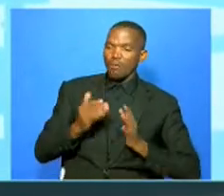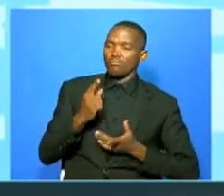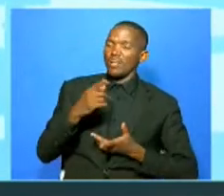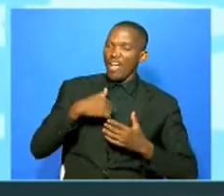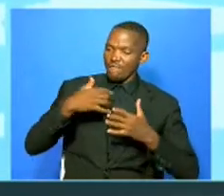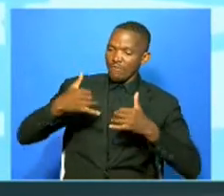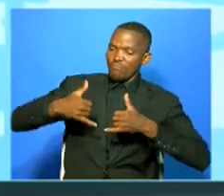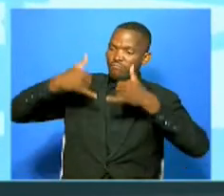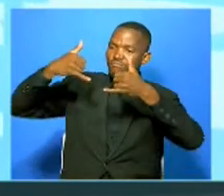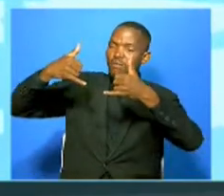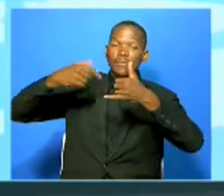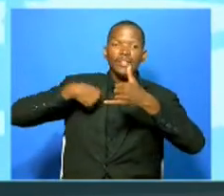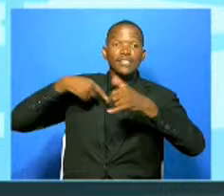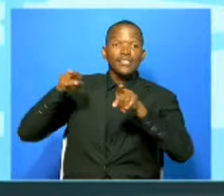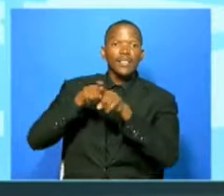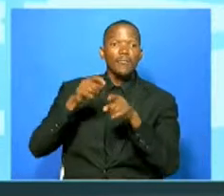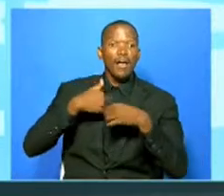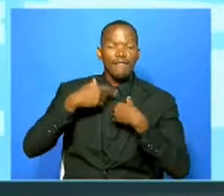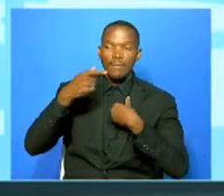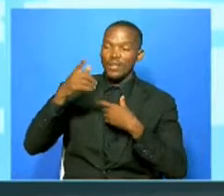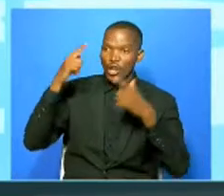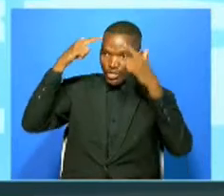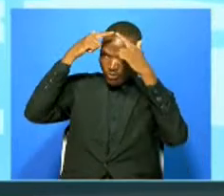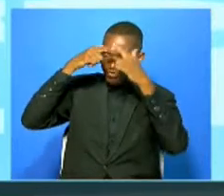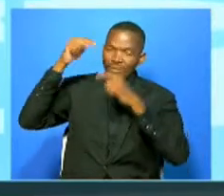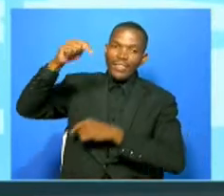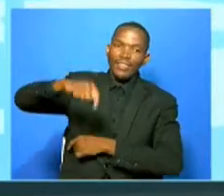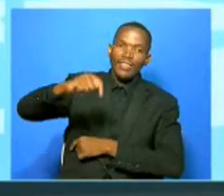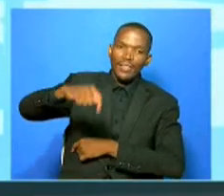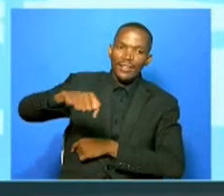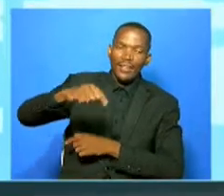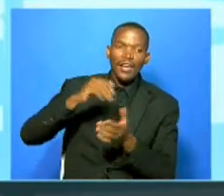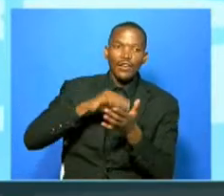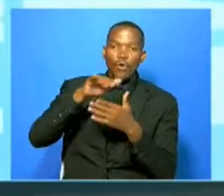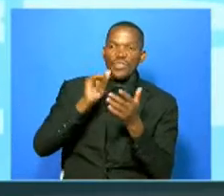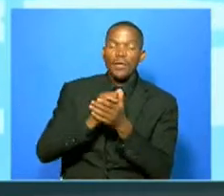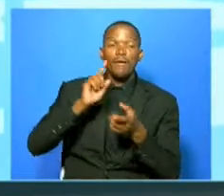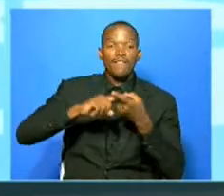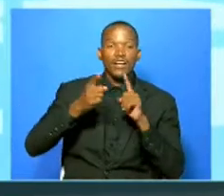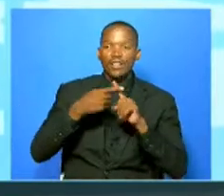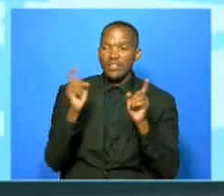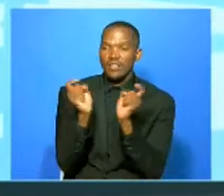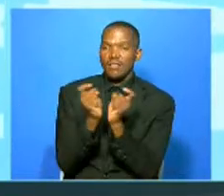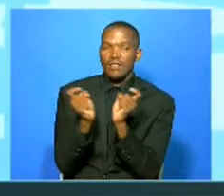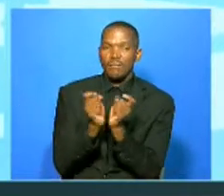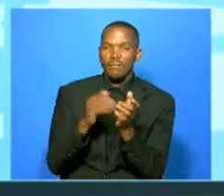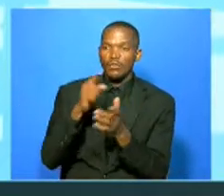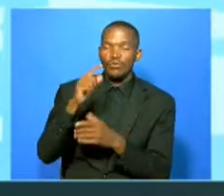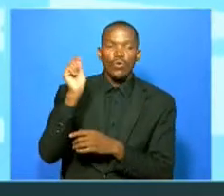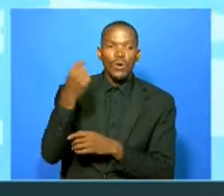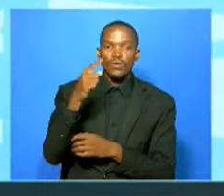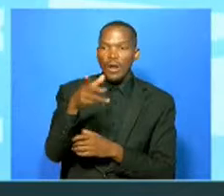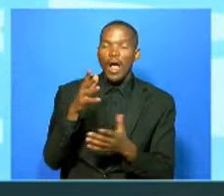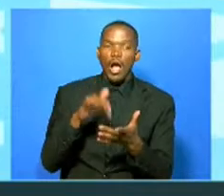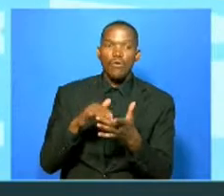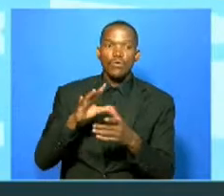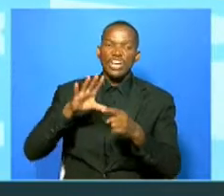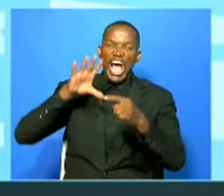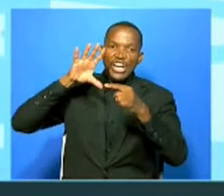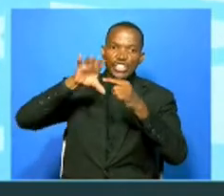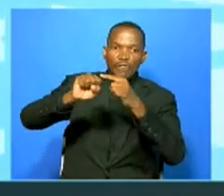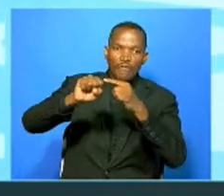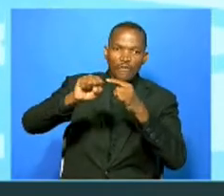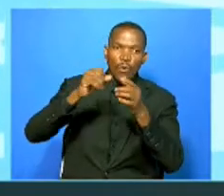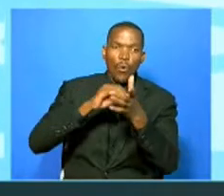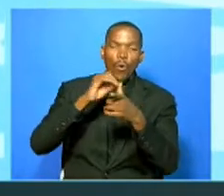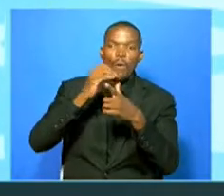di cup tse reng ha re le ho tsona ho utlwahala wa le sotho le teng mme se phe sa different game tse nantse le yona nthuno ya go fela re fihlele ka pa ga